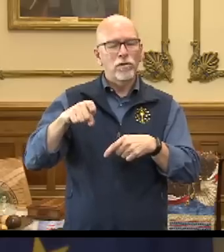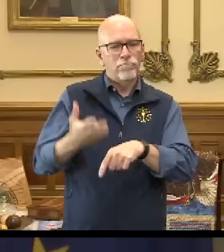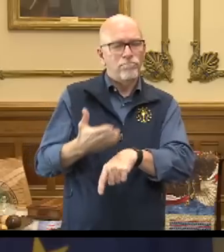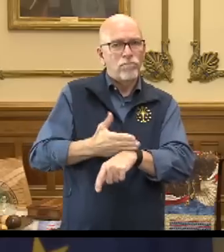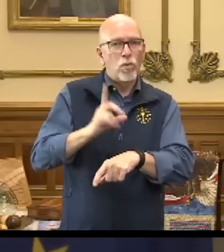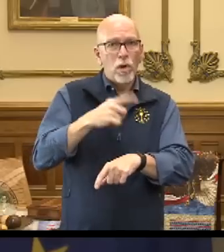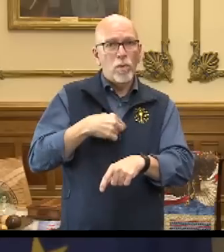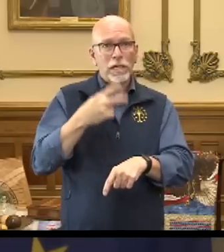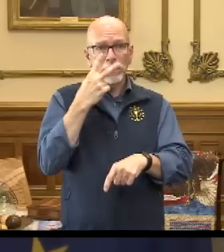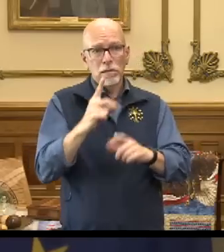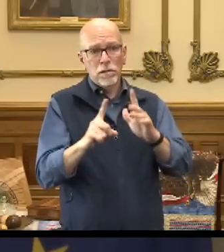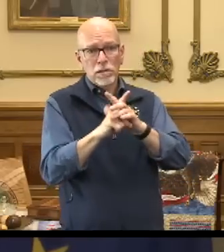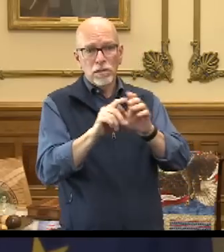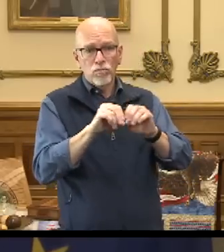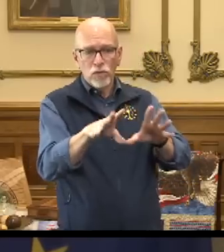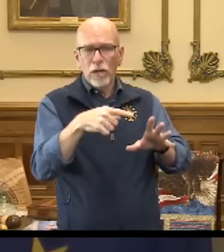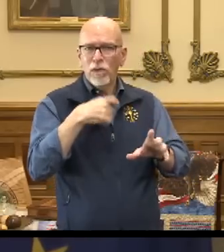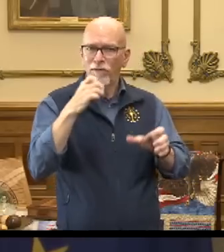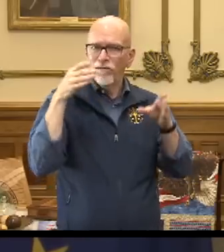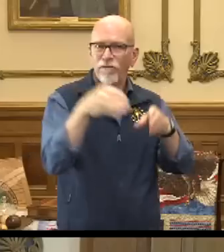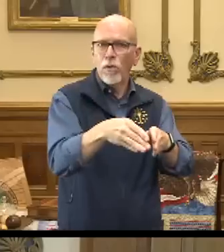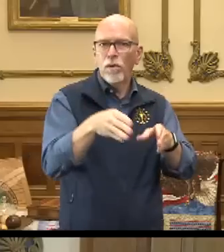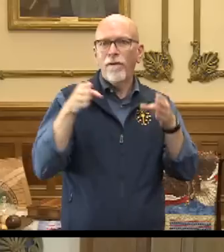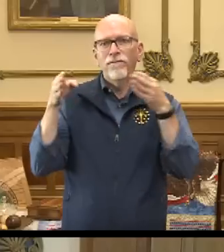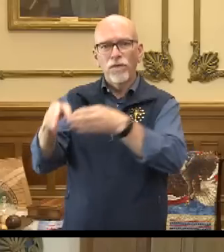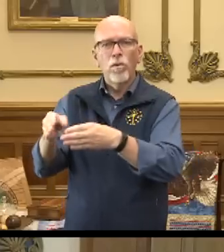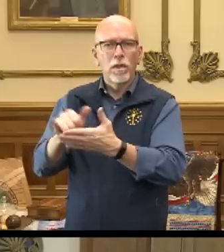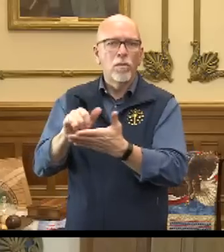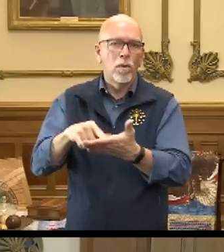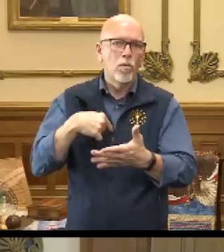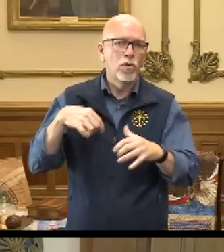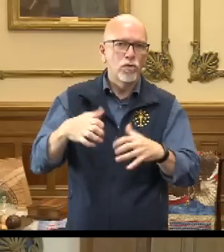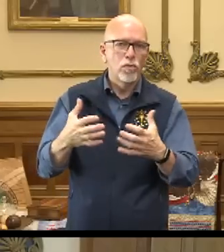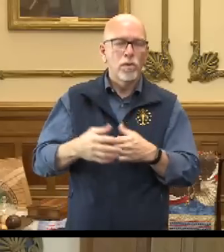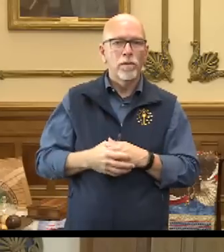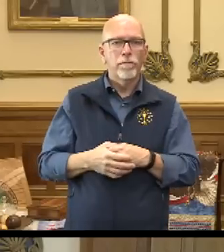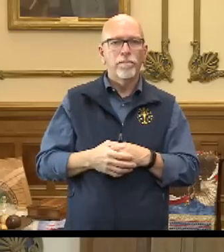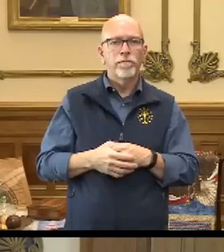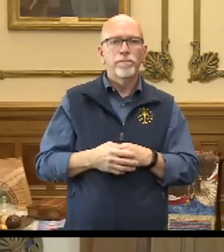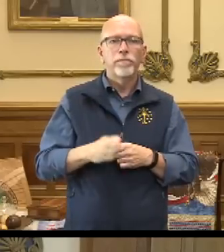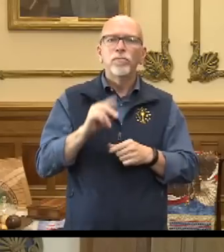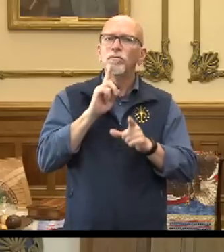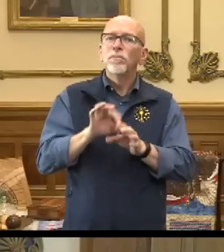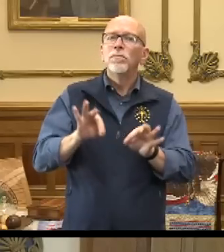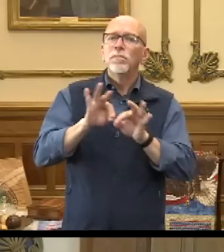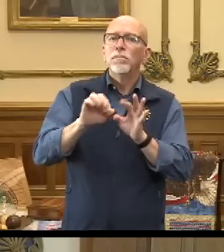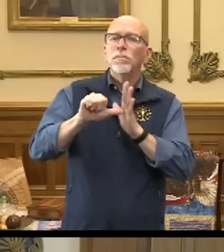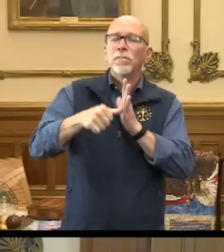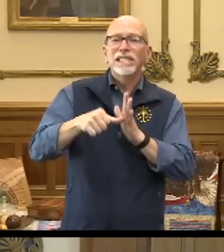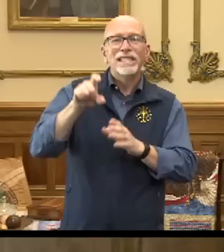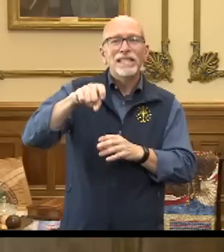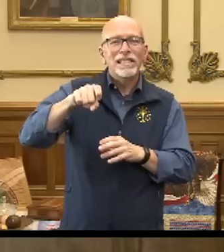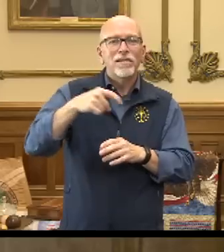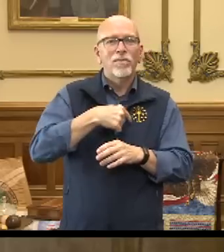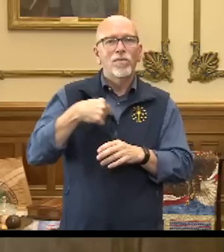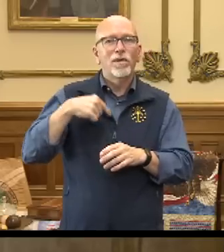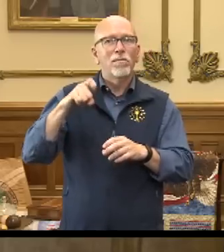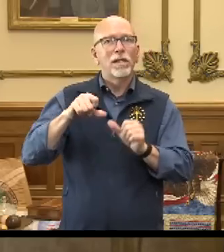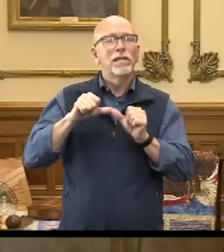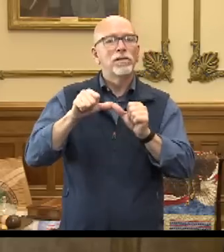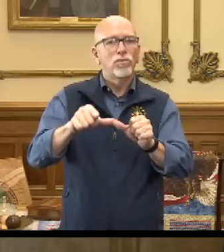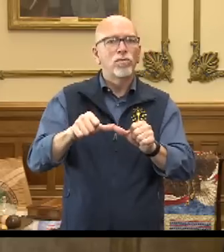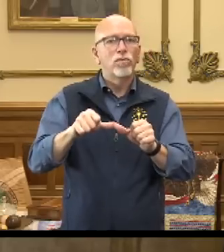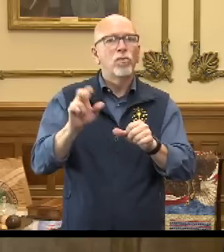we see spread, and that's what we're doing. And I think it just is critical that it underscores the need for us to